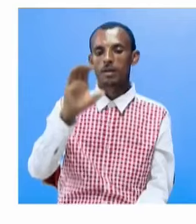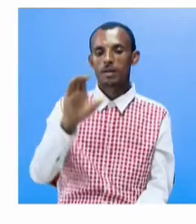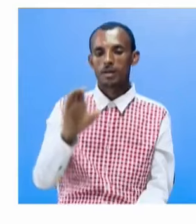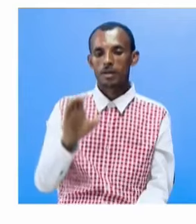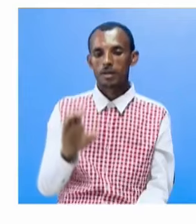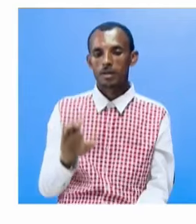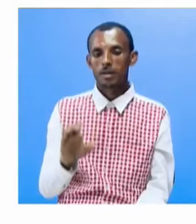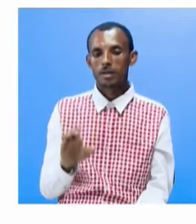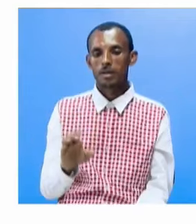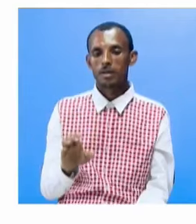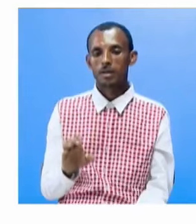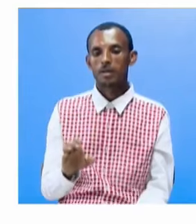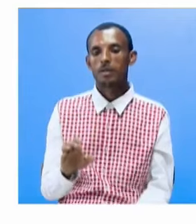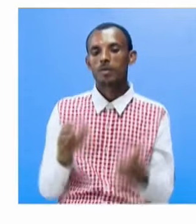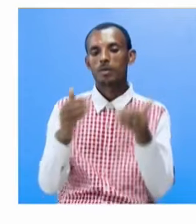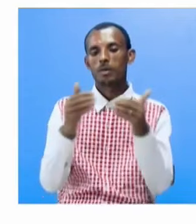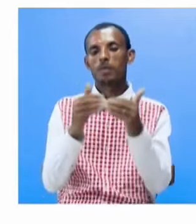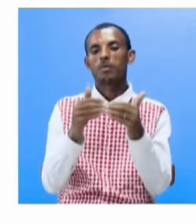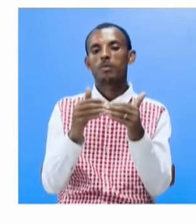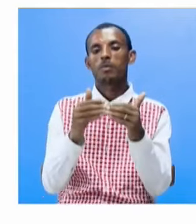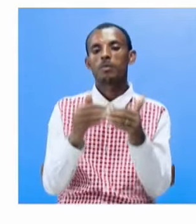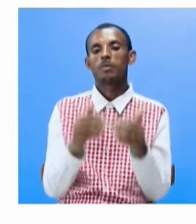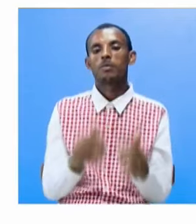is this congruent to